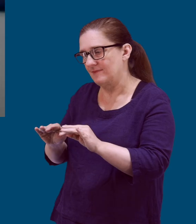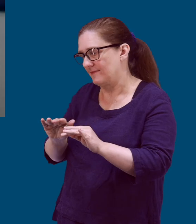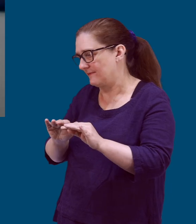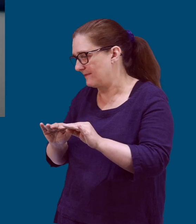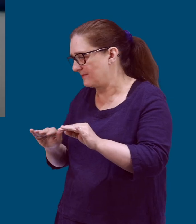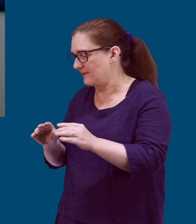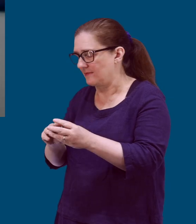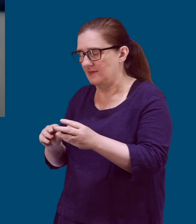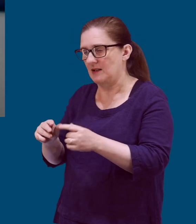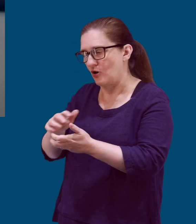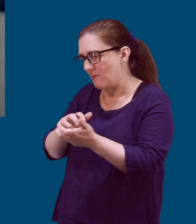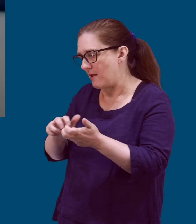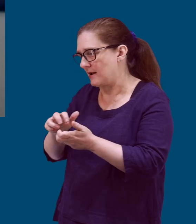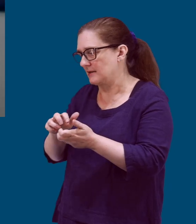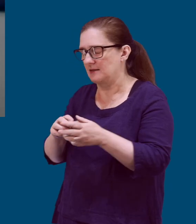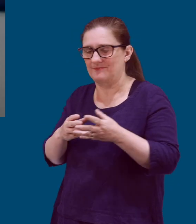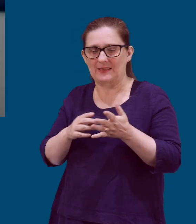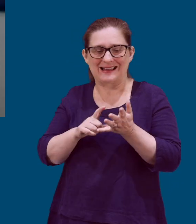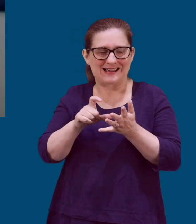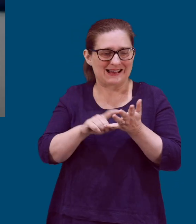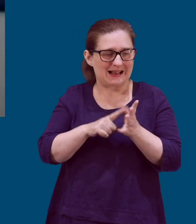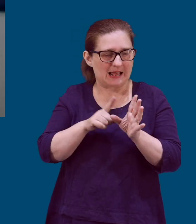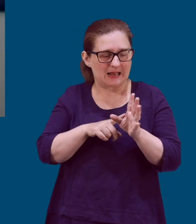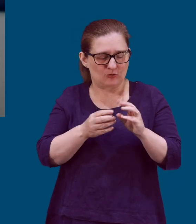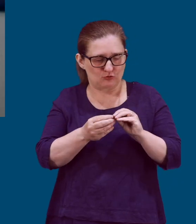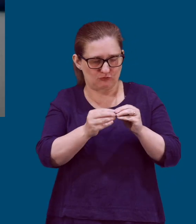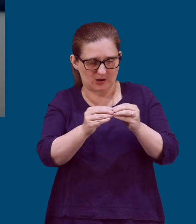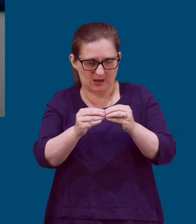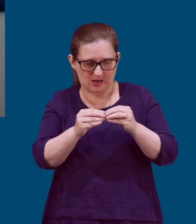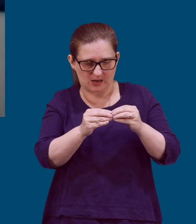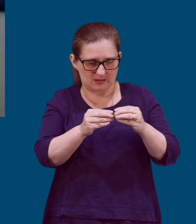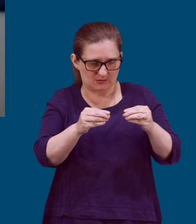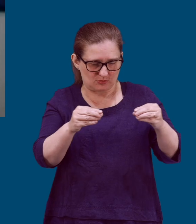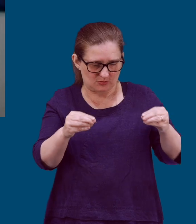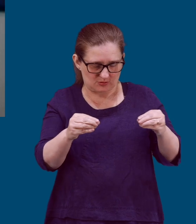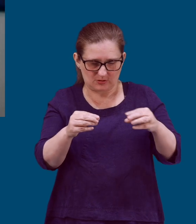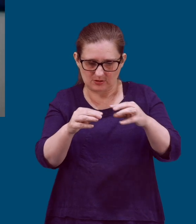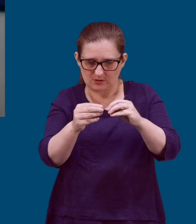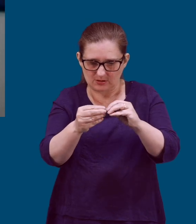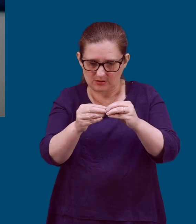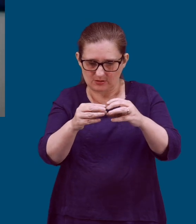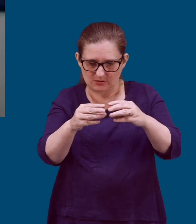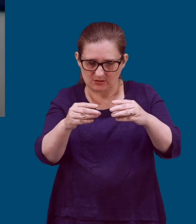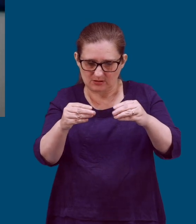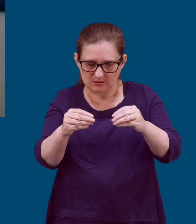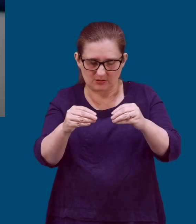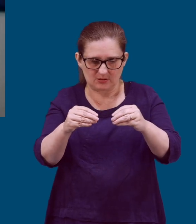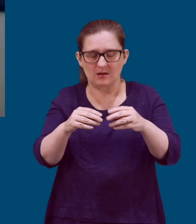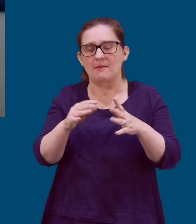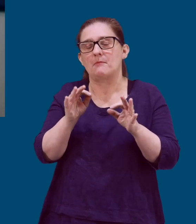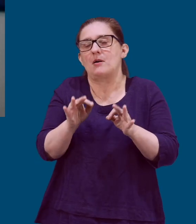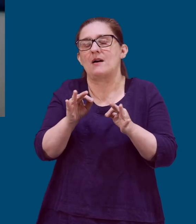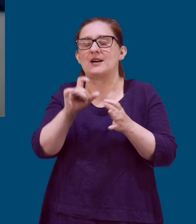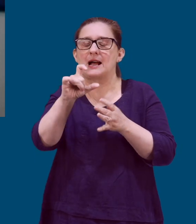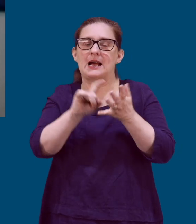complex. I take wet clay and fashion a slug a week. Clay is the perfect material of the